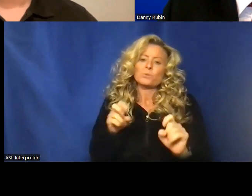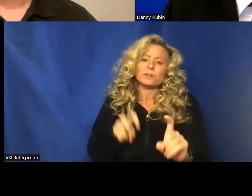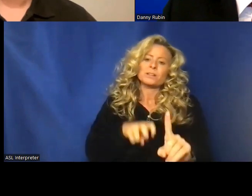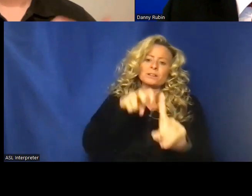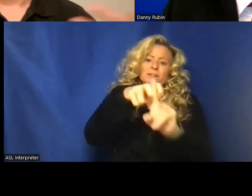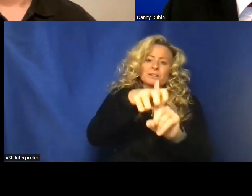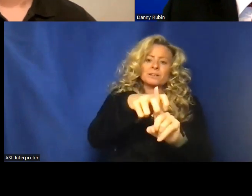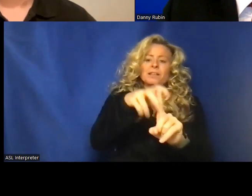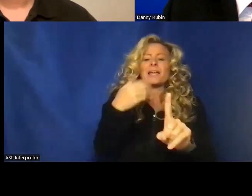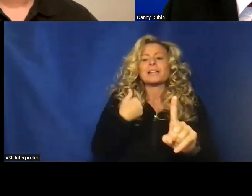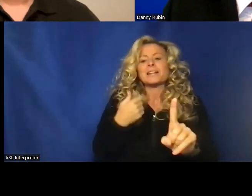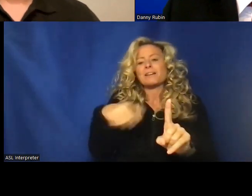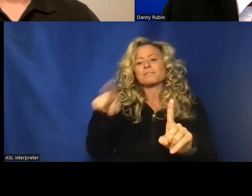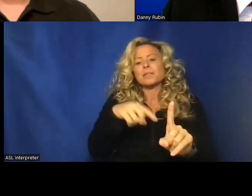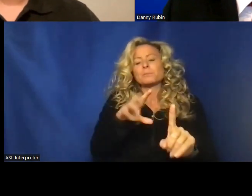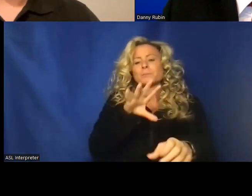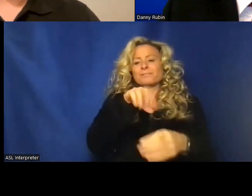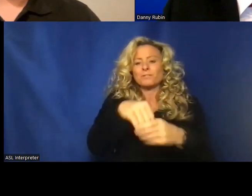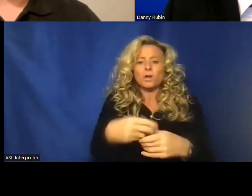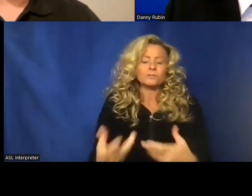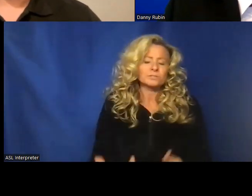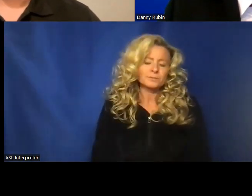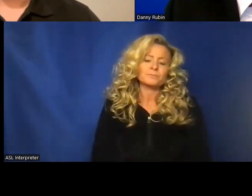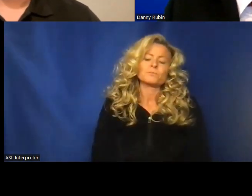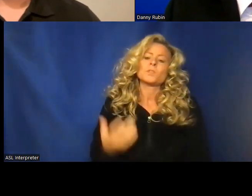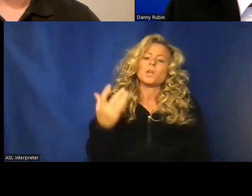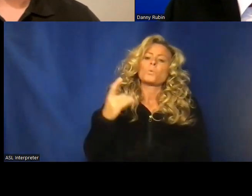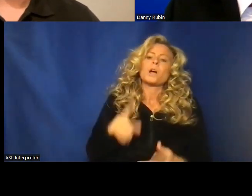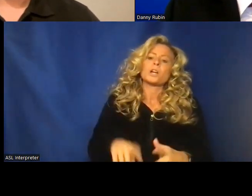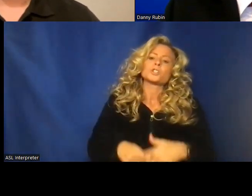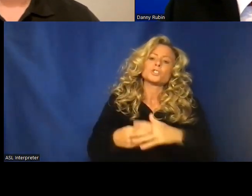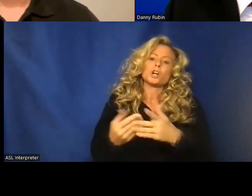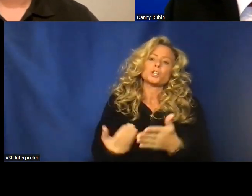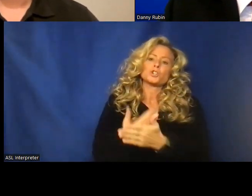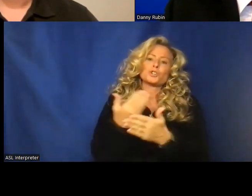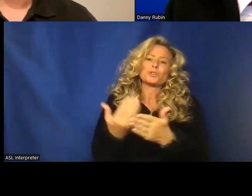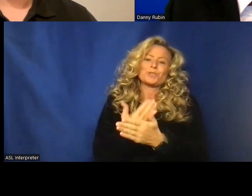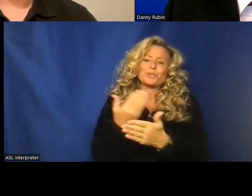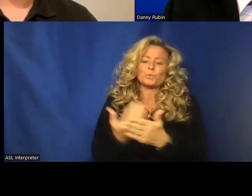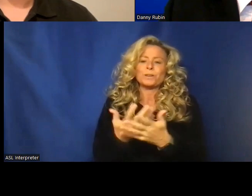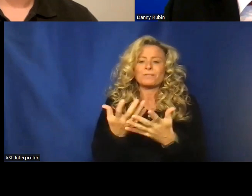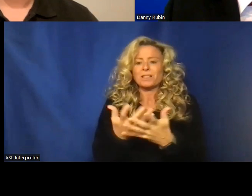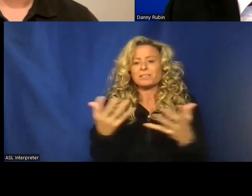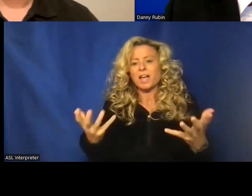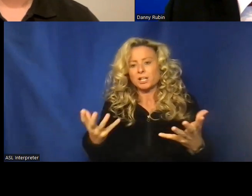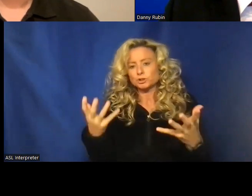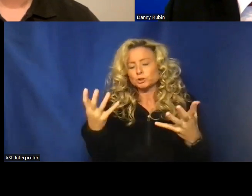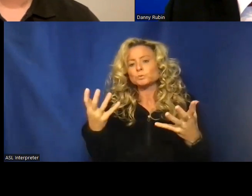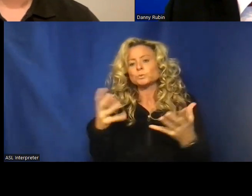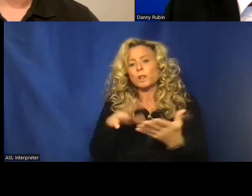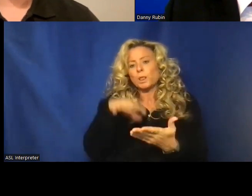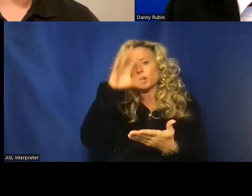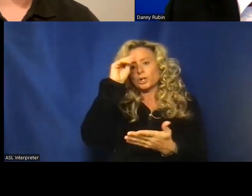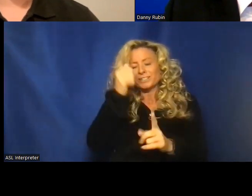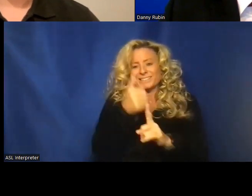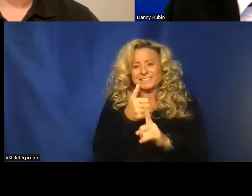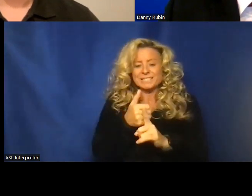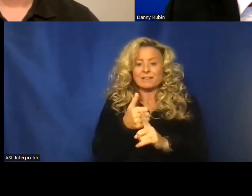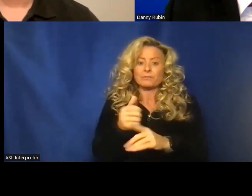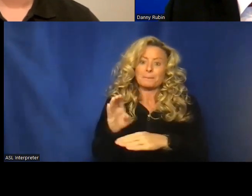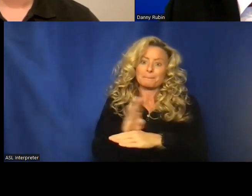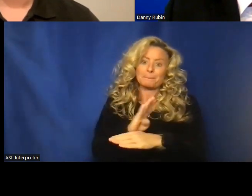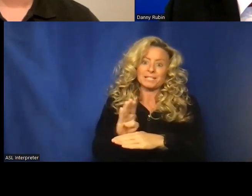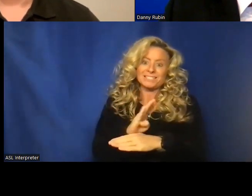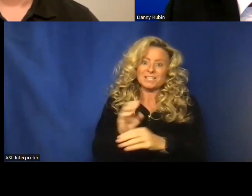and engage with our product. And because we're a startup, we're very new, so we have a lot to learn. So I'm pretty busy trying to